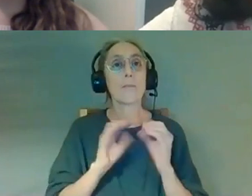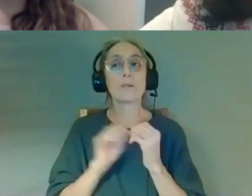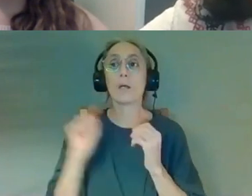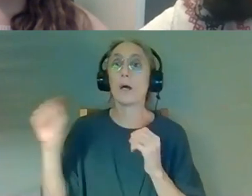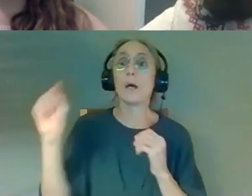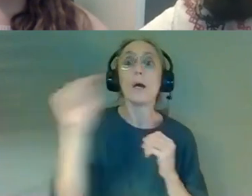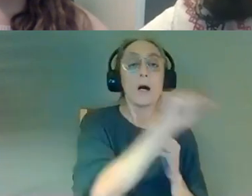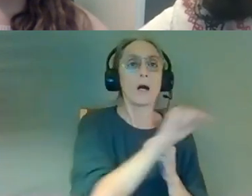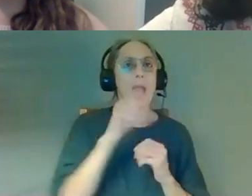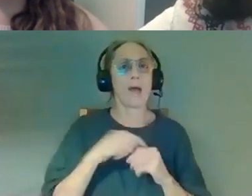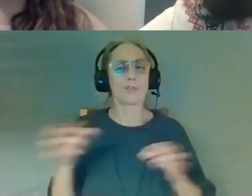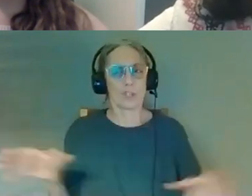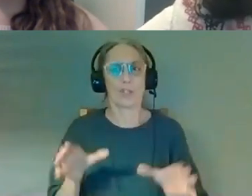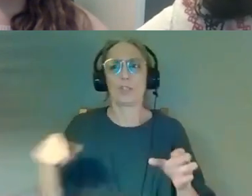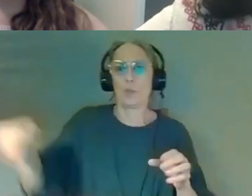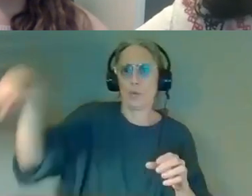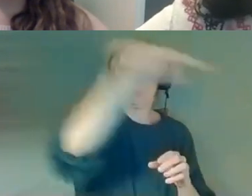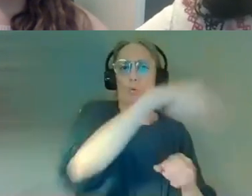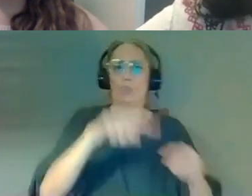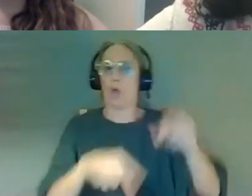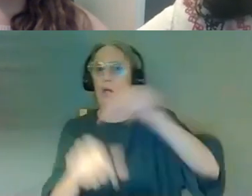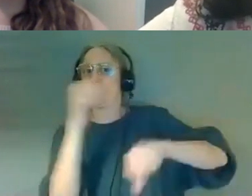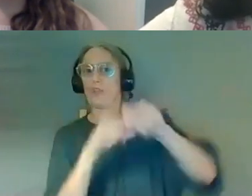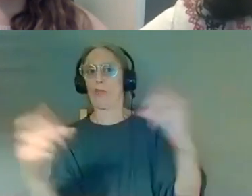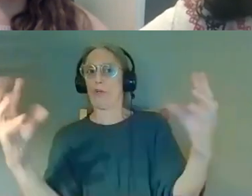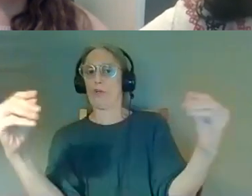to each other, but what I'm talking is real talk.